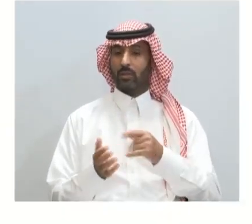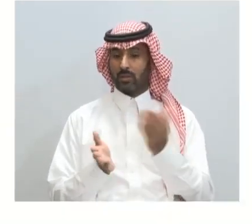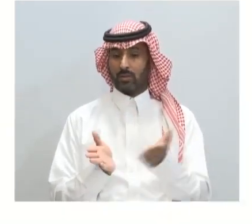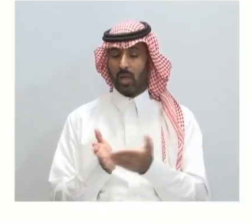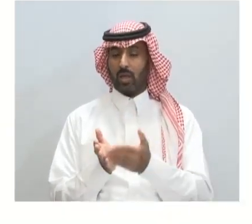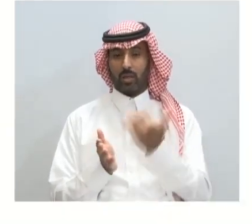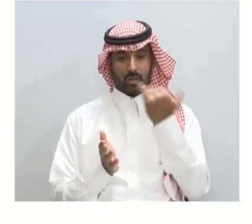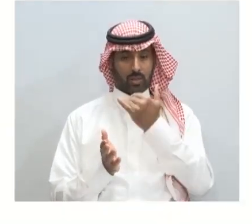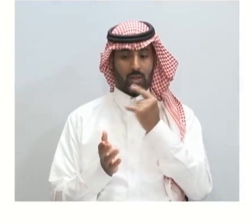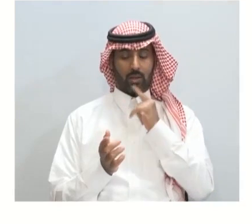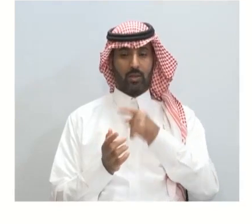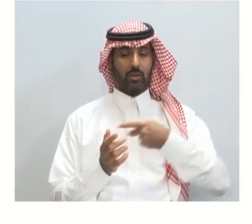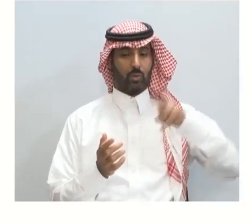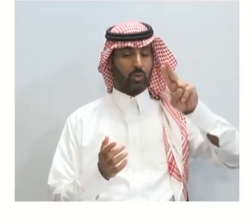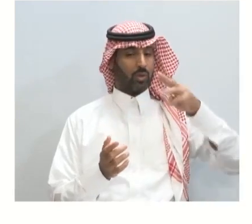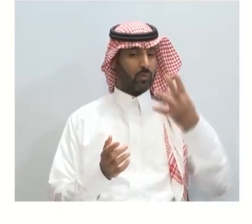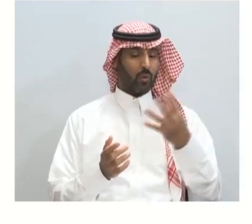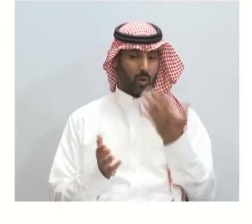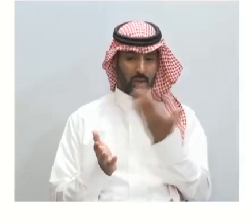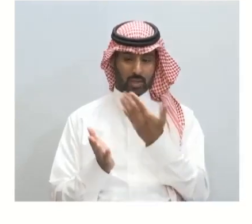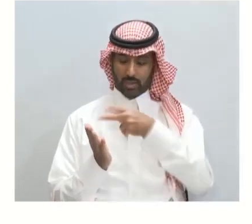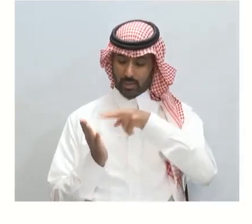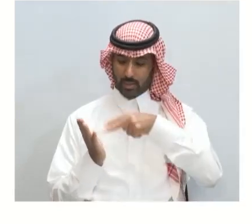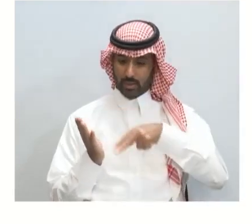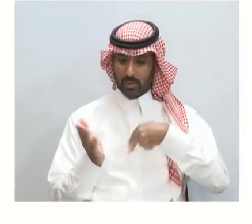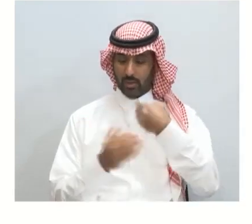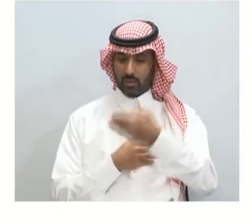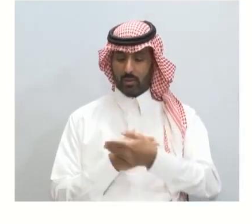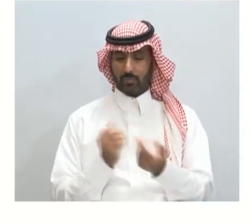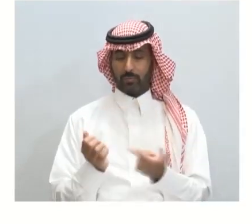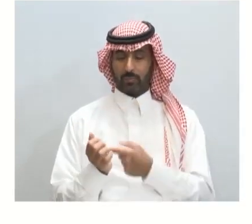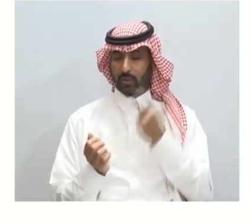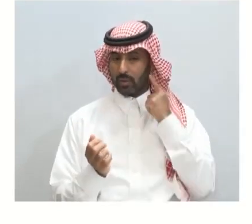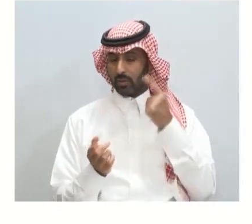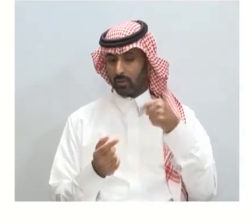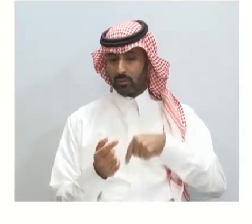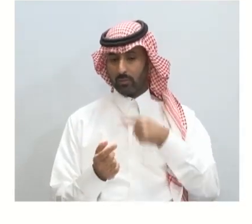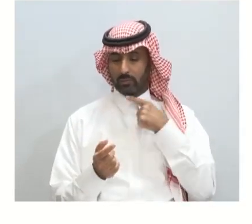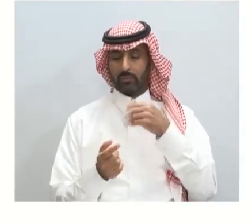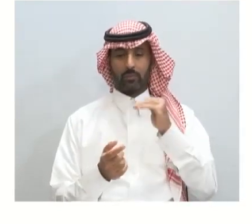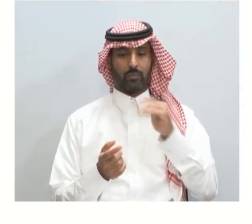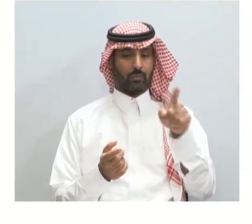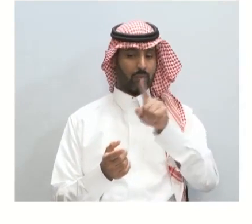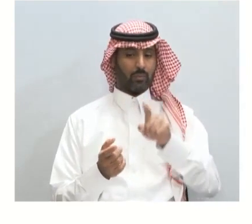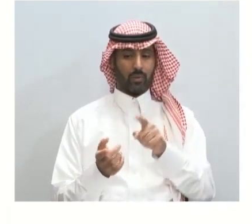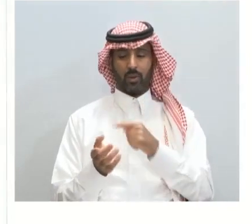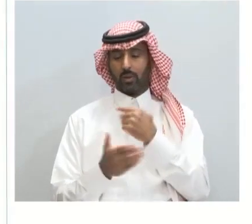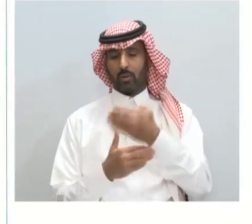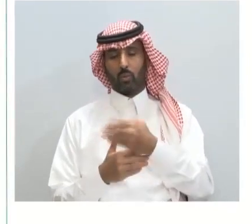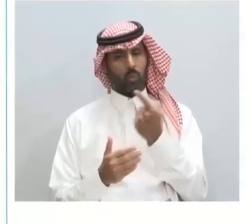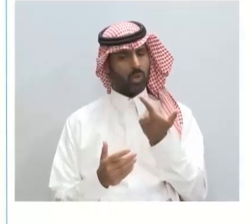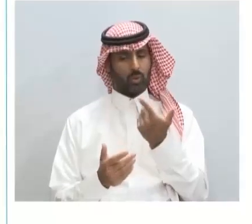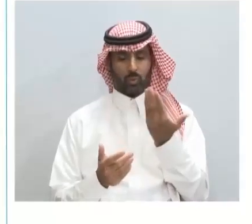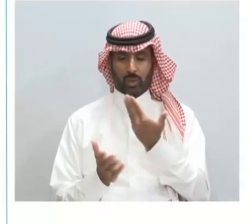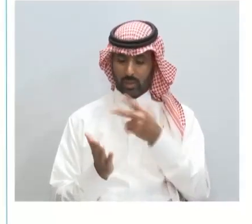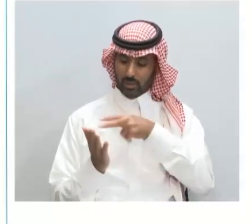is Unit 4 reading. Unit 4 reading. So we'll be doing lots of reading and listening today and answering questions about what we